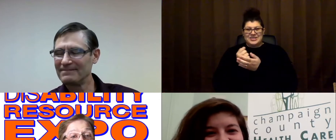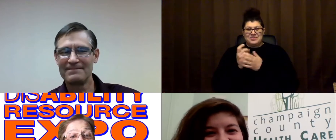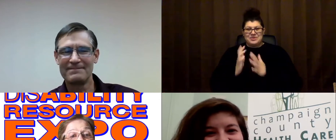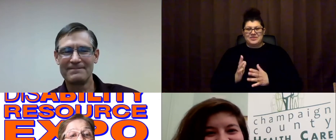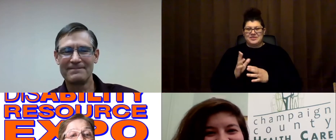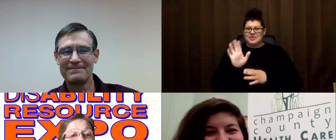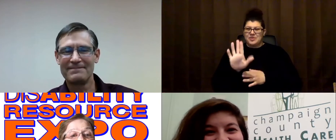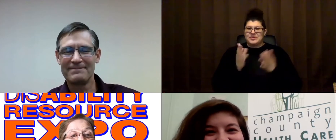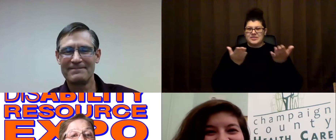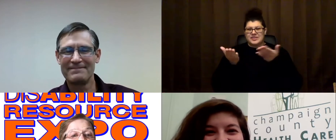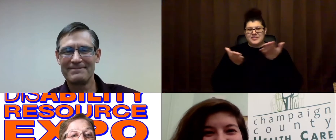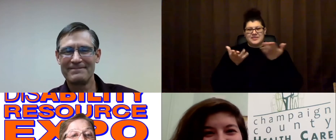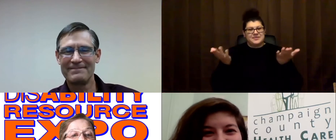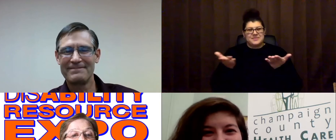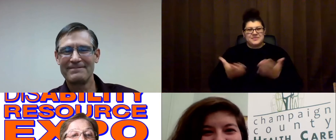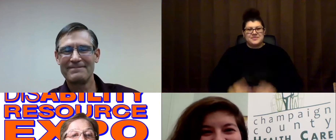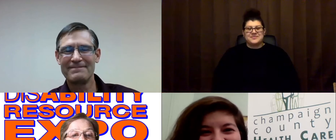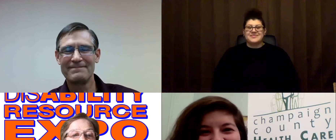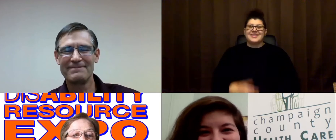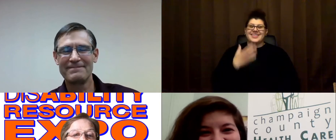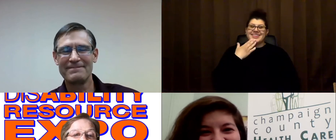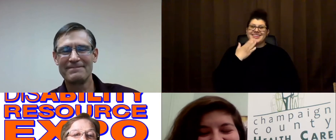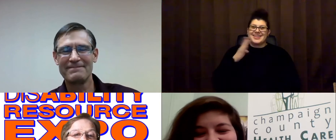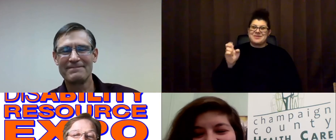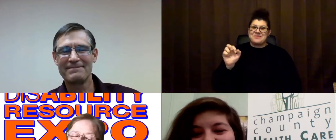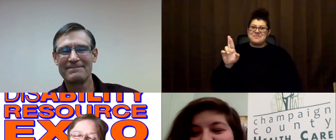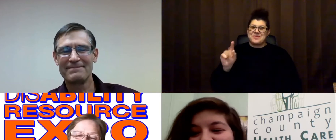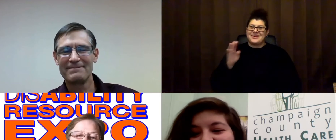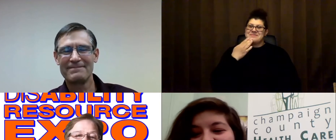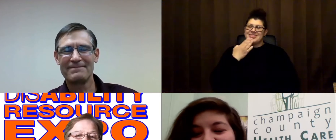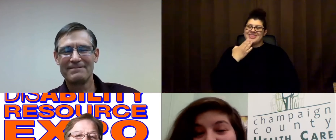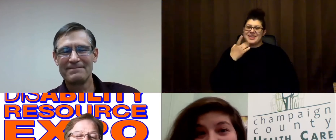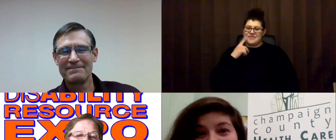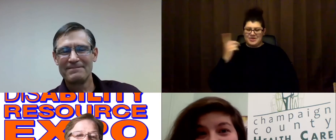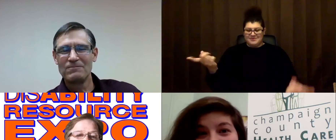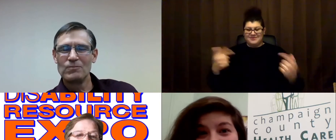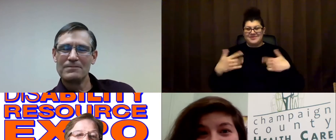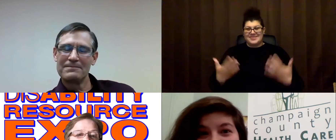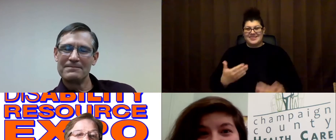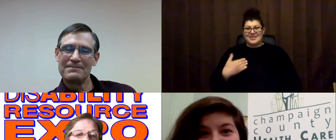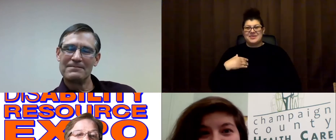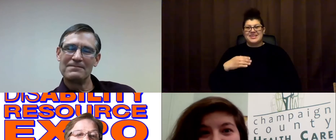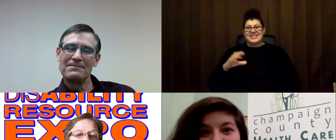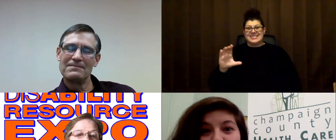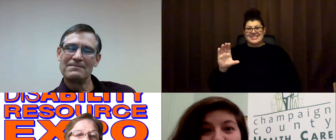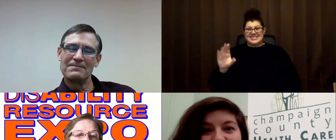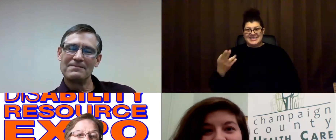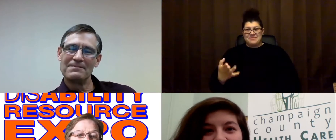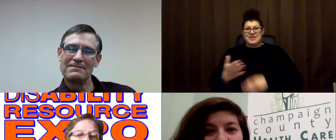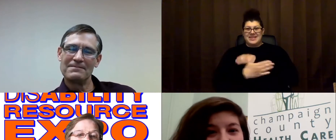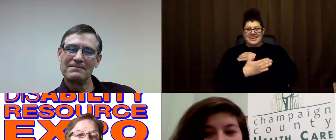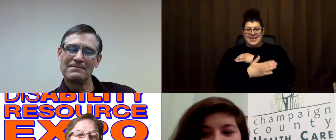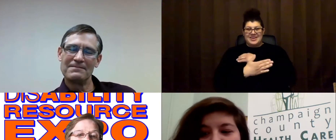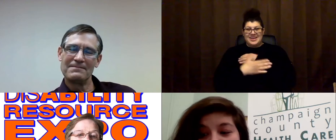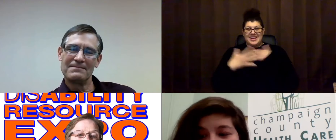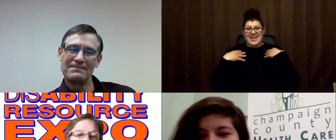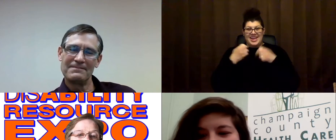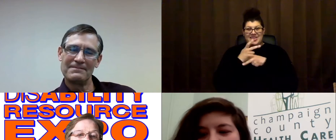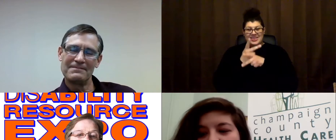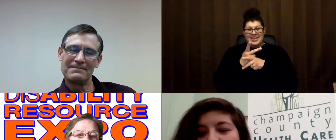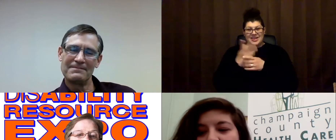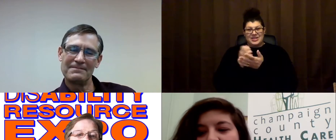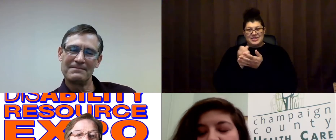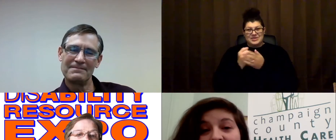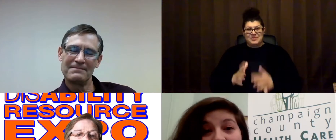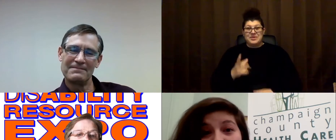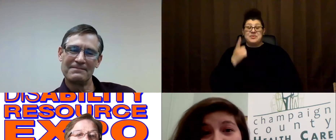there? Thanks, Barb. Thanks for having us. We are Champaign County Healthcare consumers. We believe that healthcare is a right. We